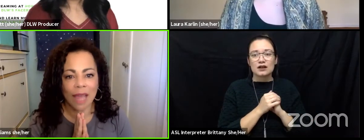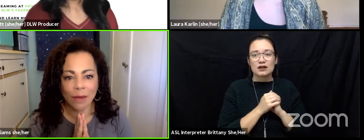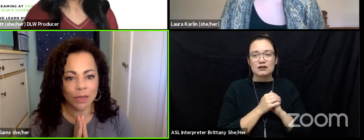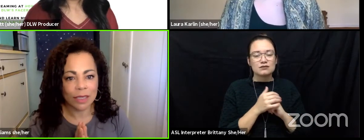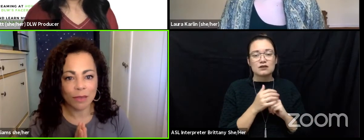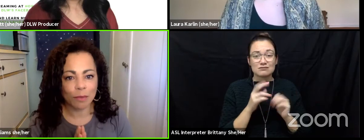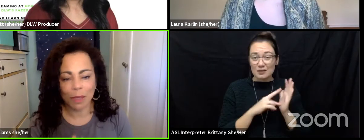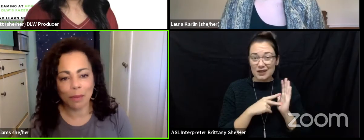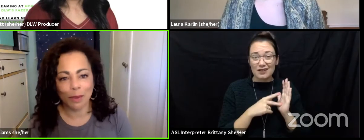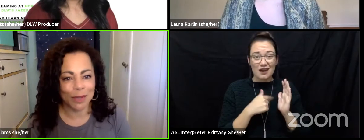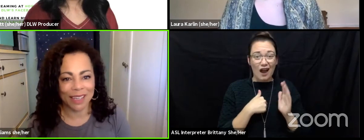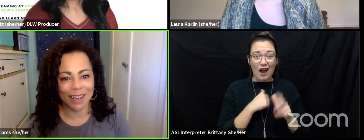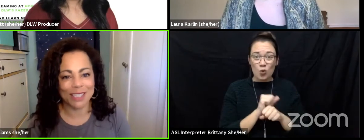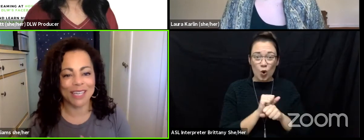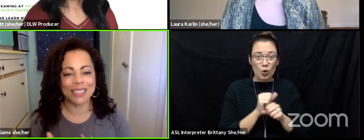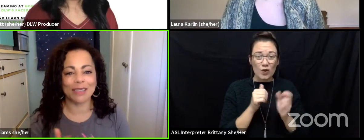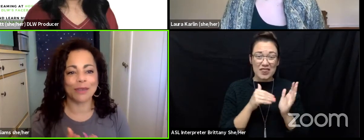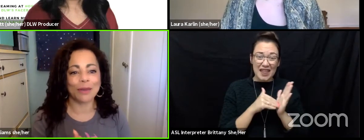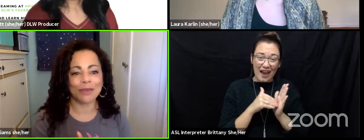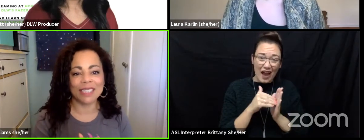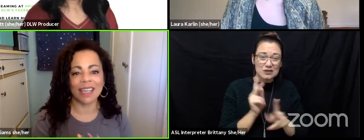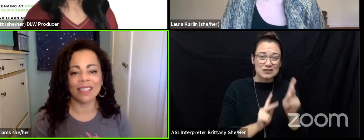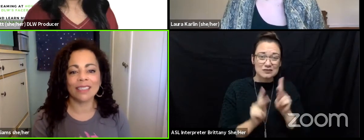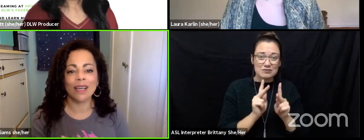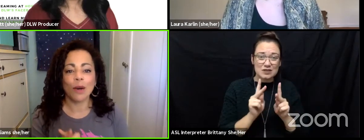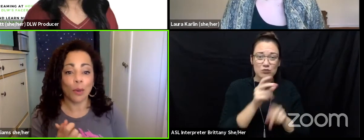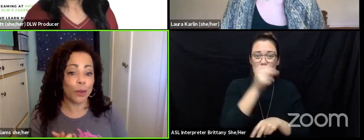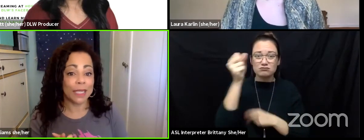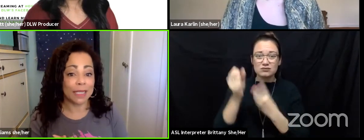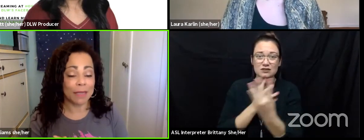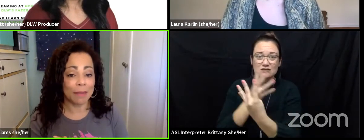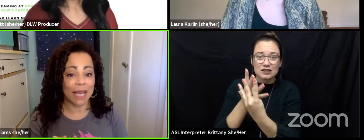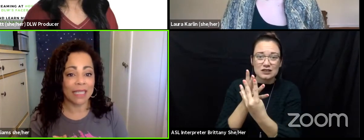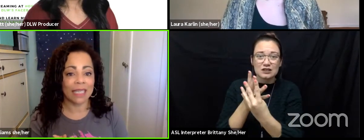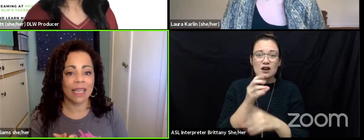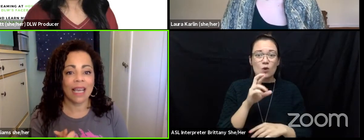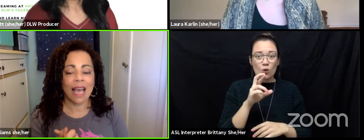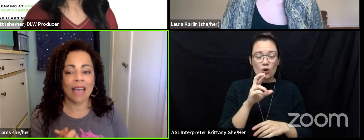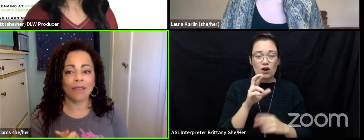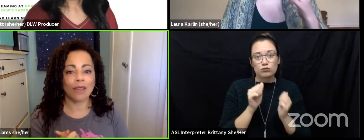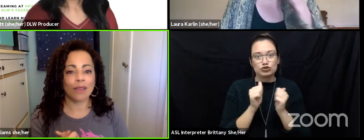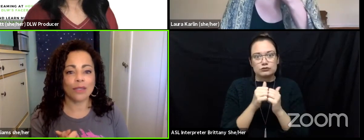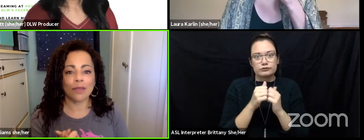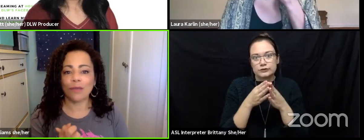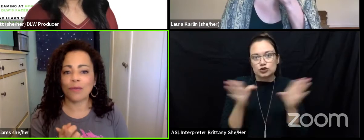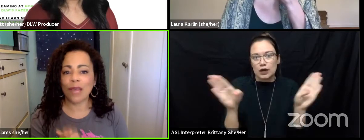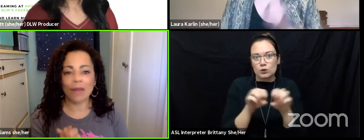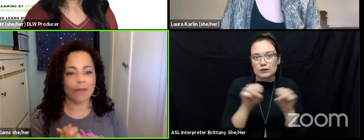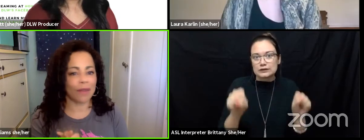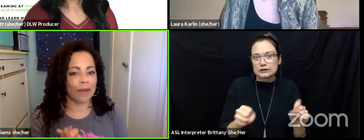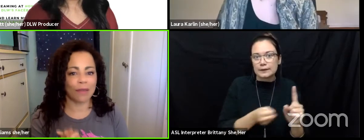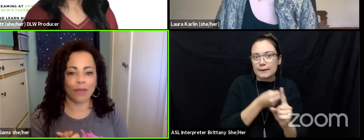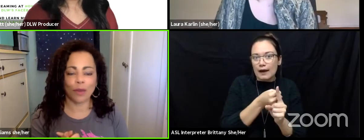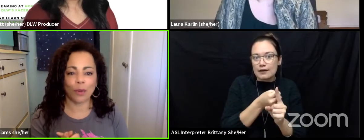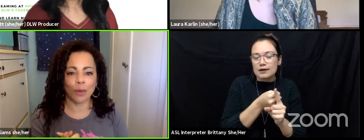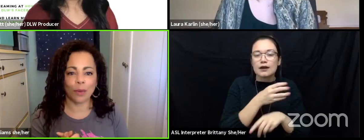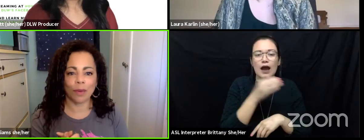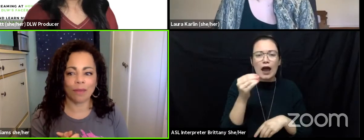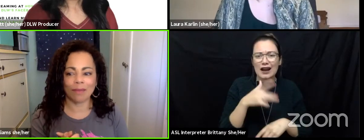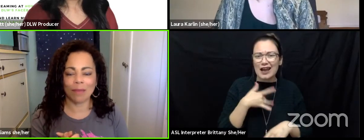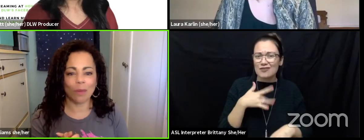with thousands of people who are incarcerated or who are returned or who are systems impacted. And of those, very, very